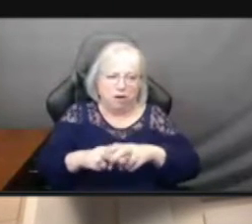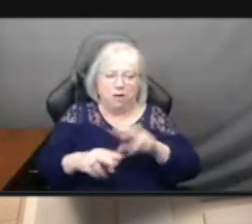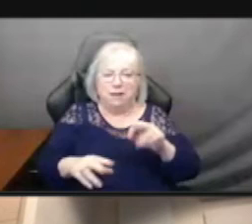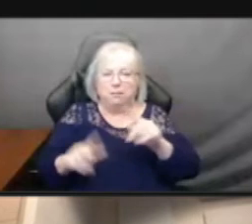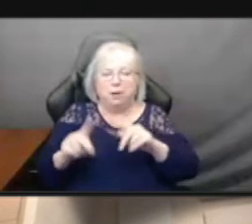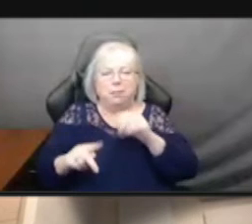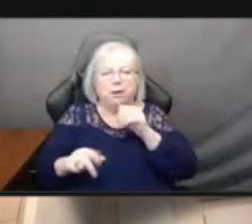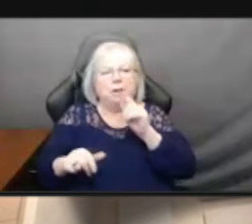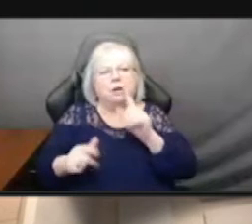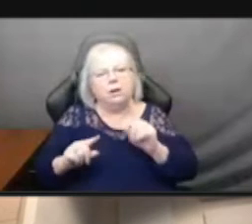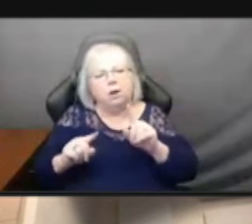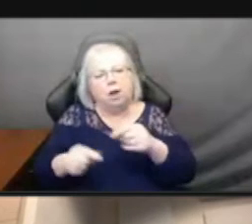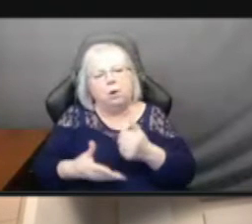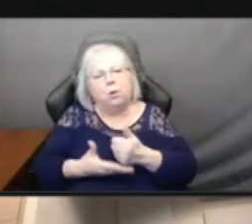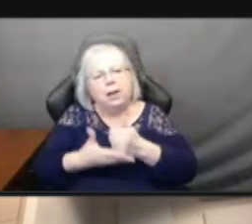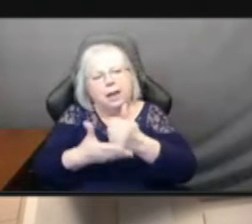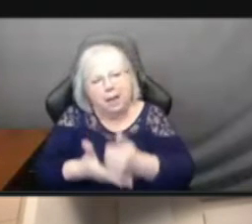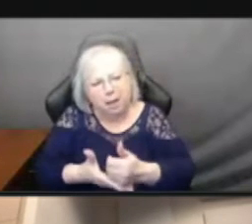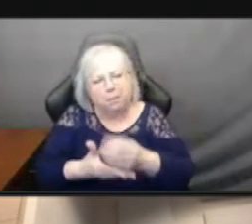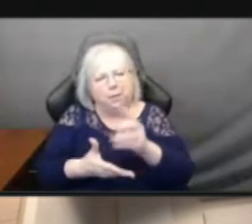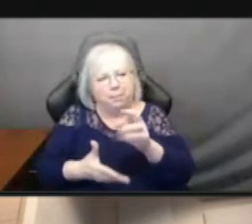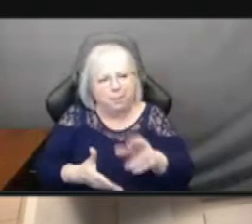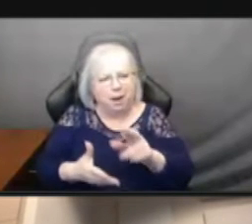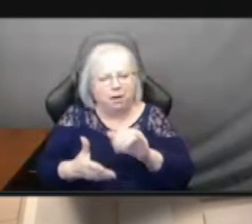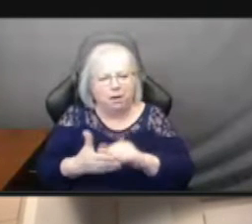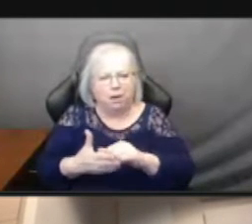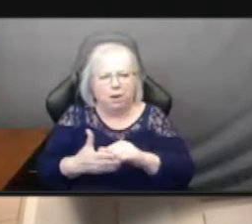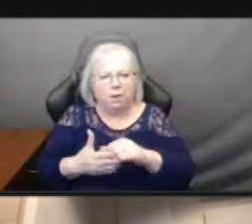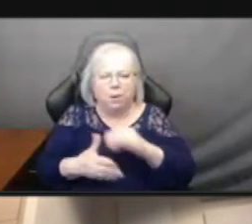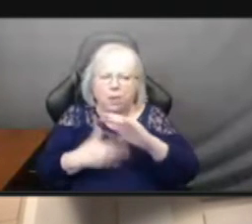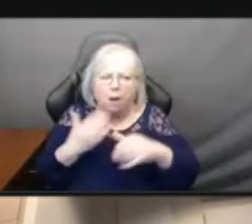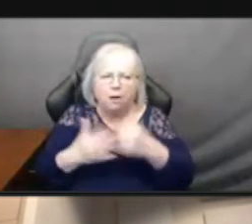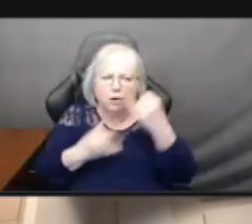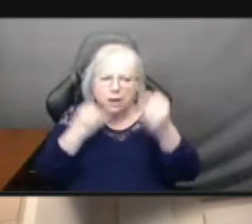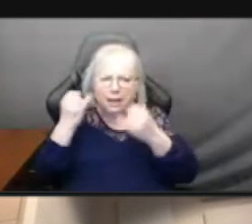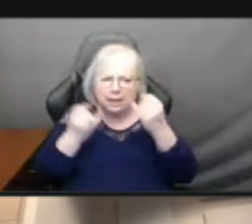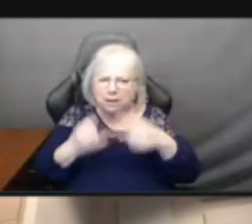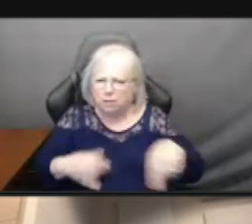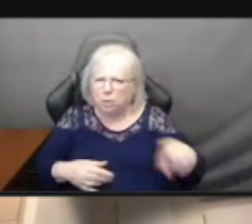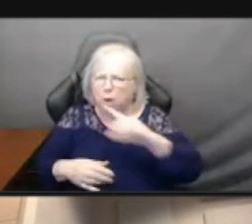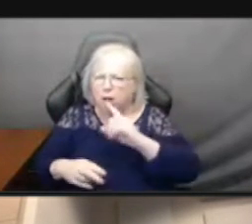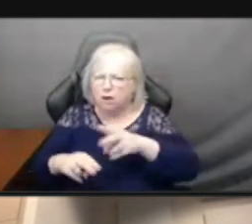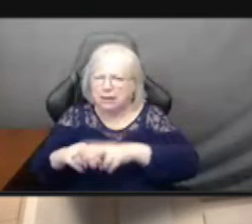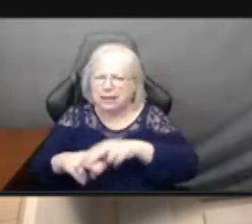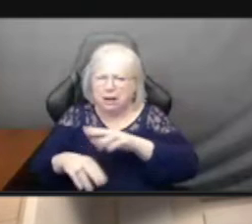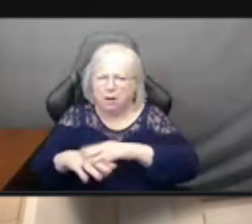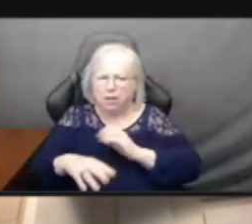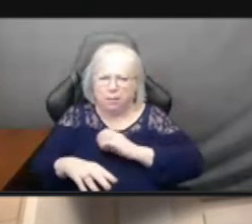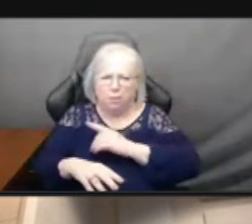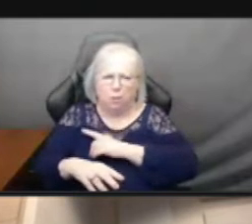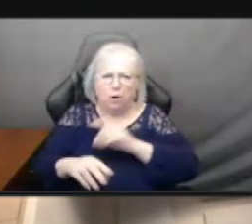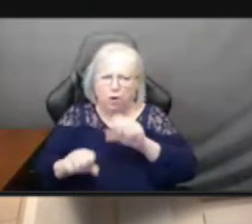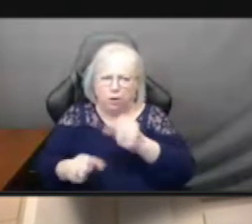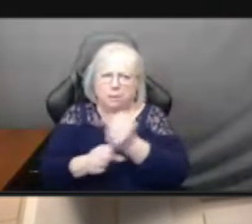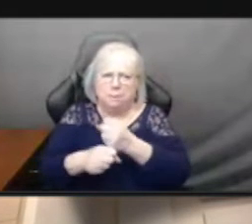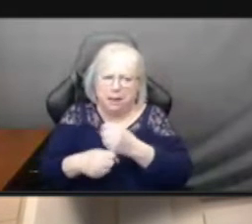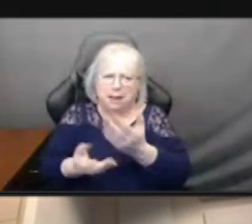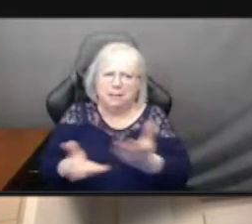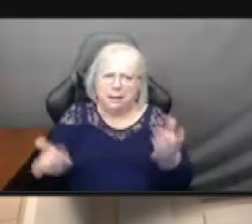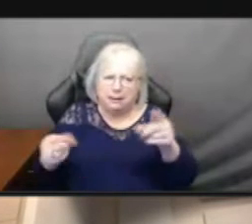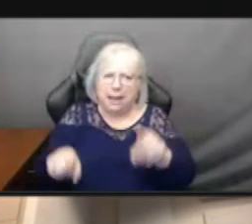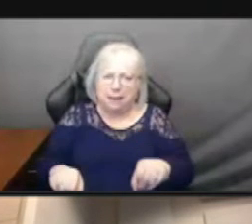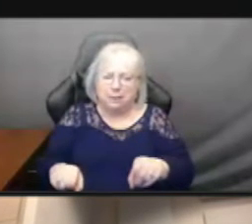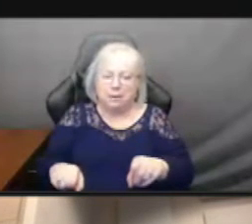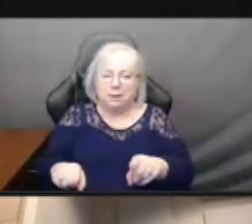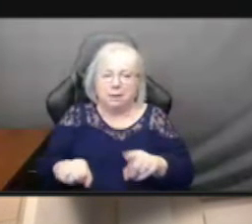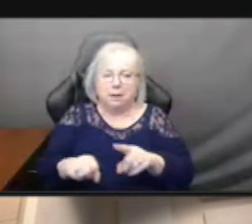them the help that he needs with y'all ideas, y'all the ones sitting on the board, y'all have the ability to make those things happen. But if you're not